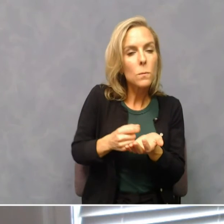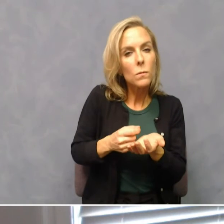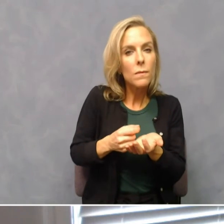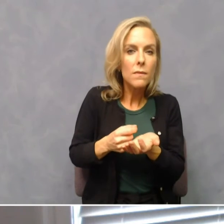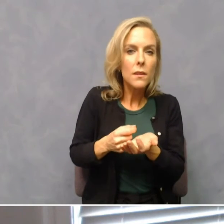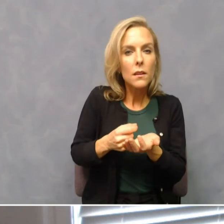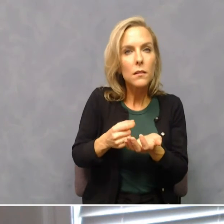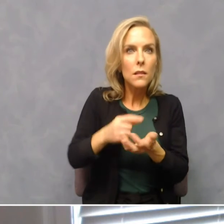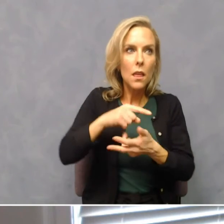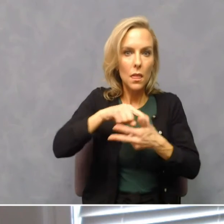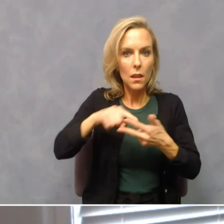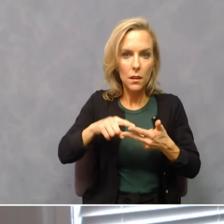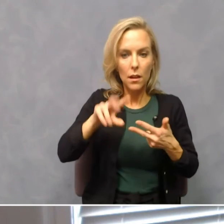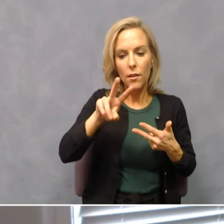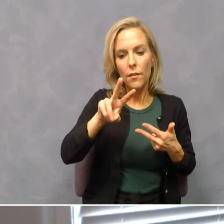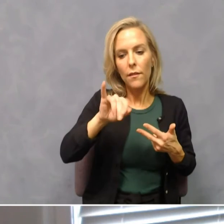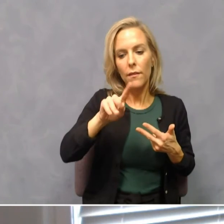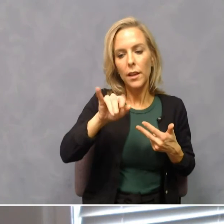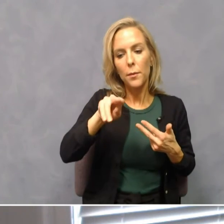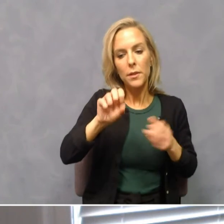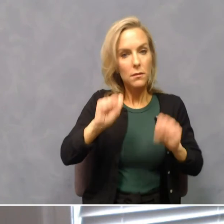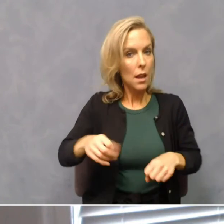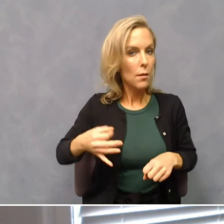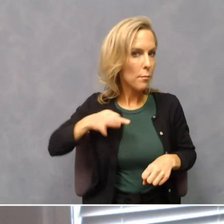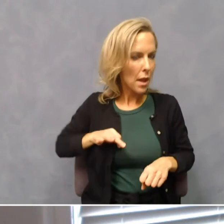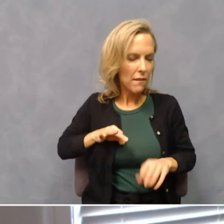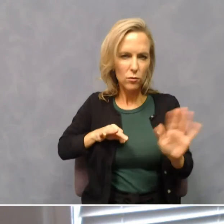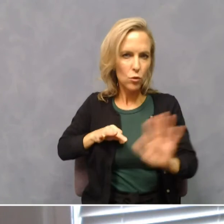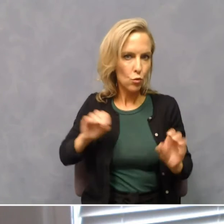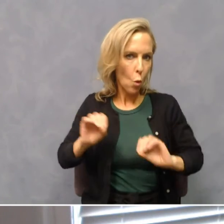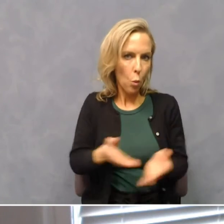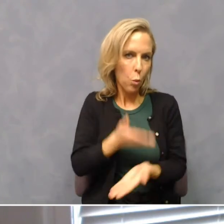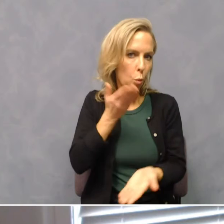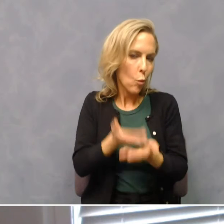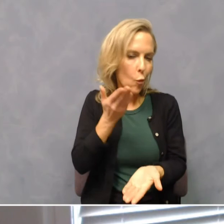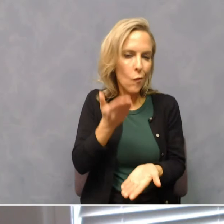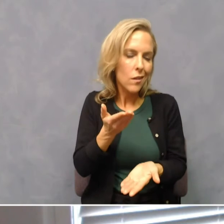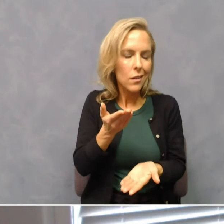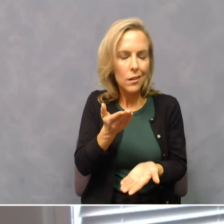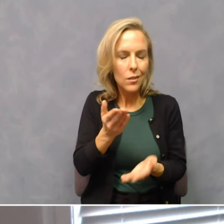vitamins can be a benefit or not, but there are no proven or clearly proven